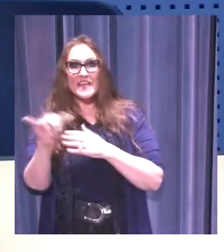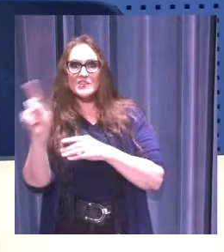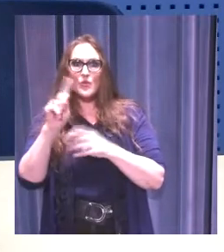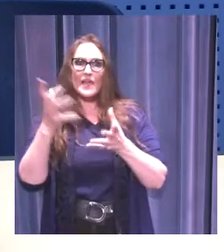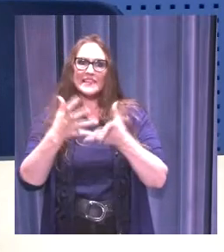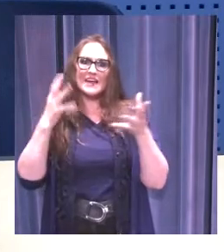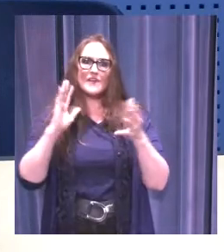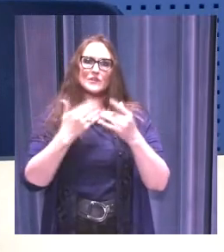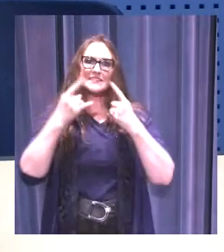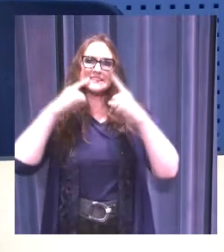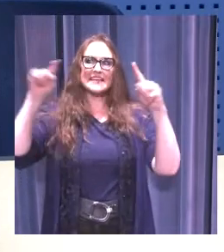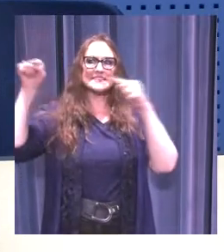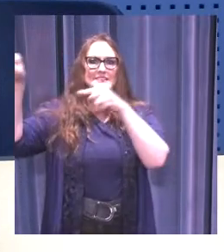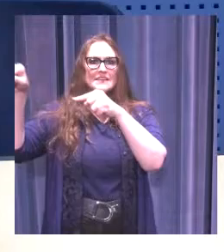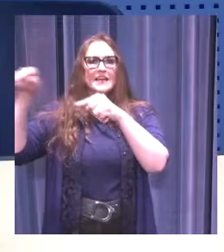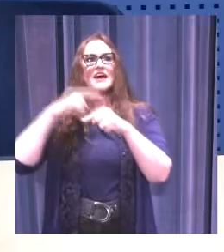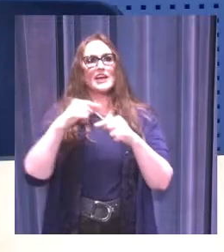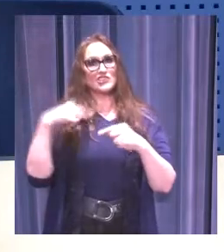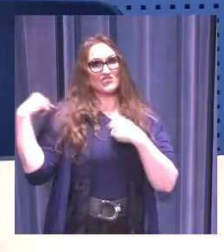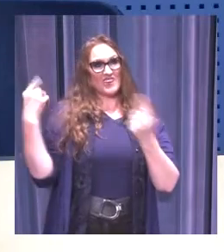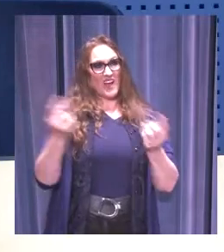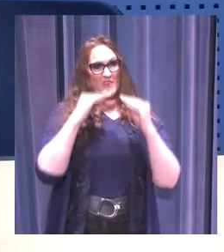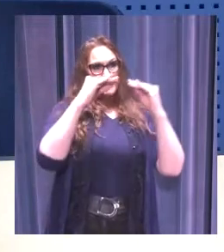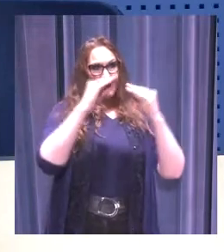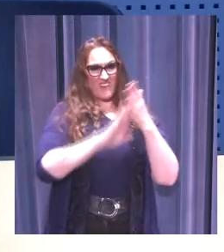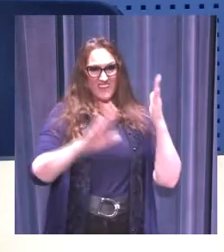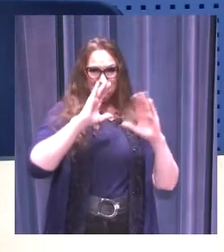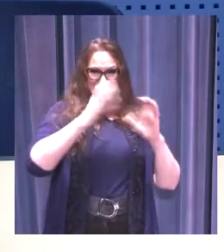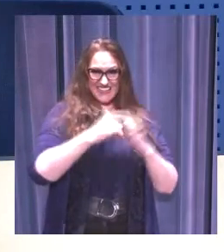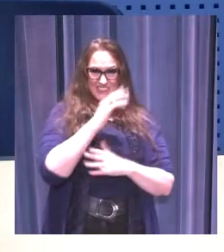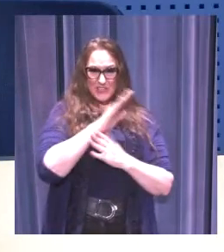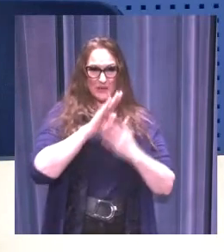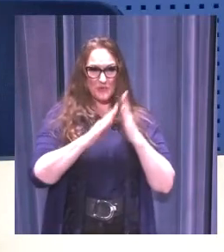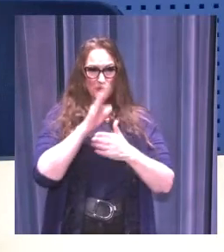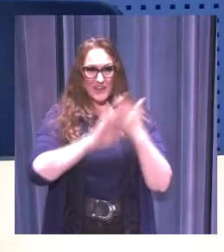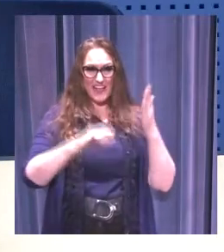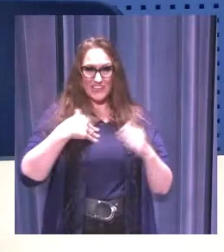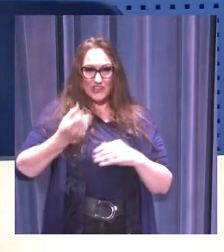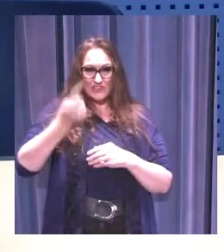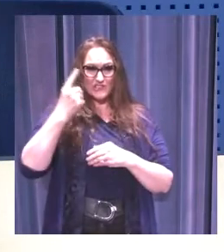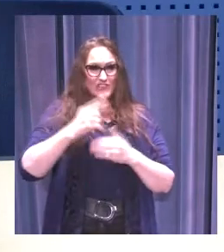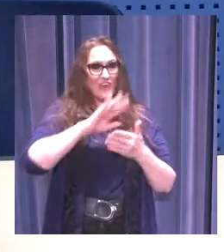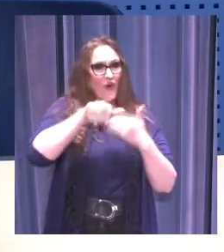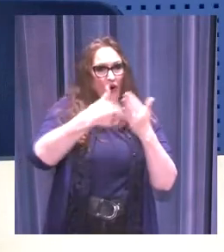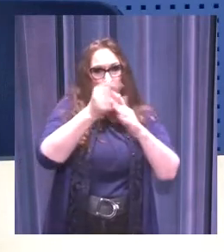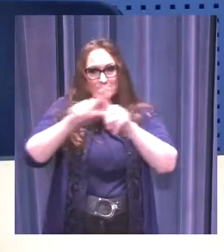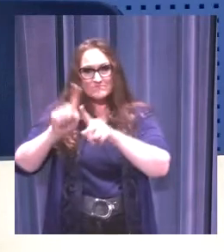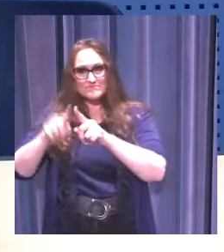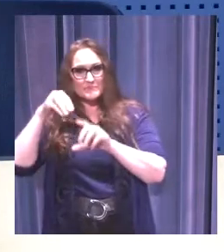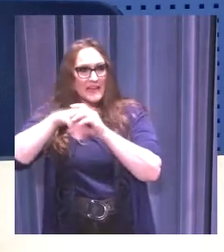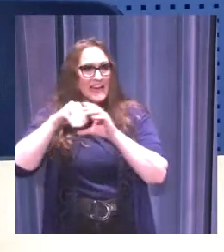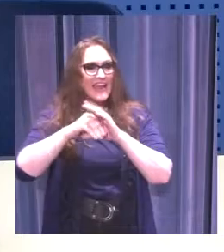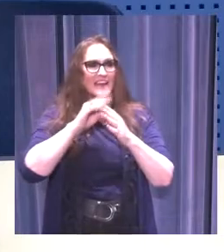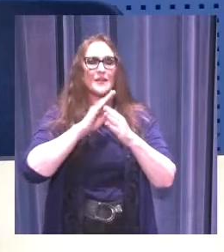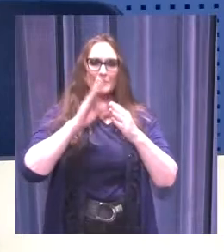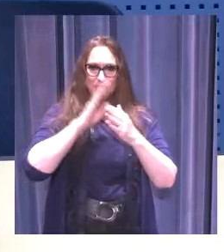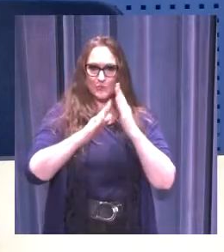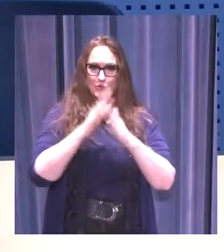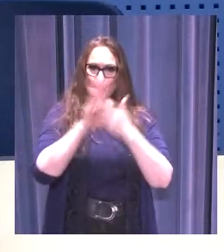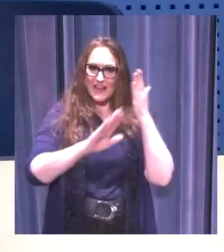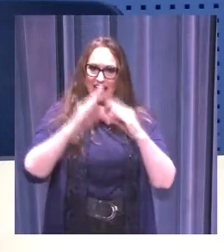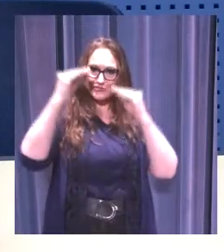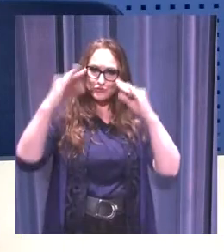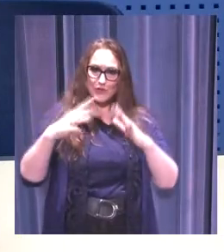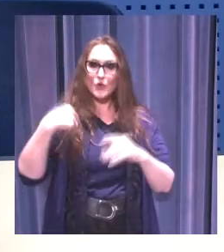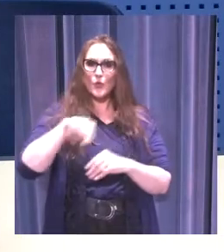lot of our success lies? Has she ever taught a college class at a community college and understood the makeup and dynamics of being a community college instructor? As